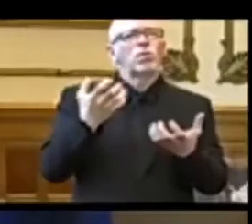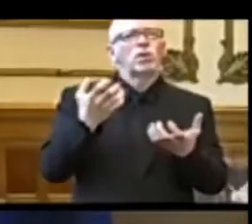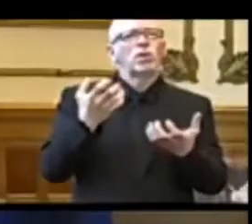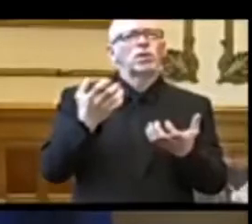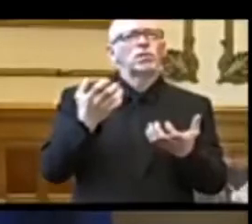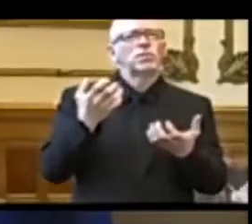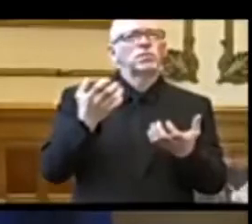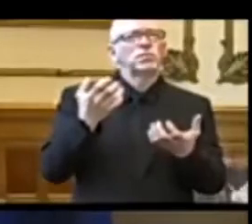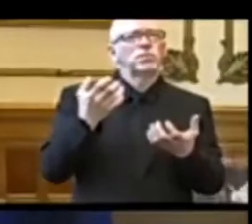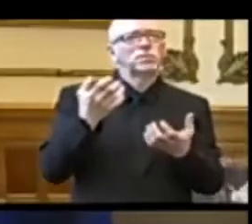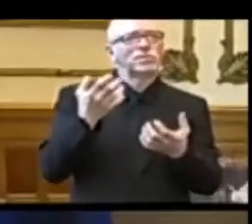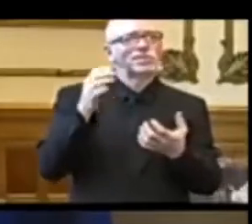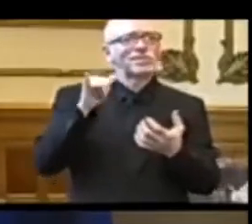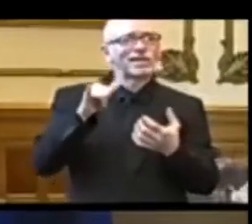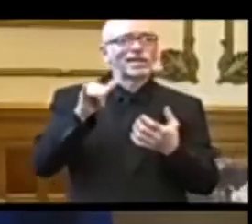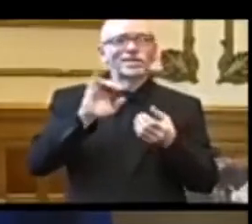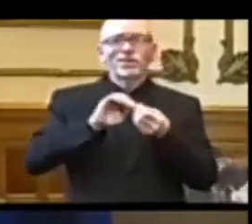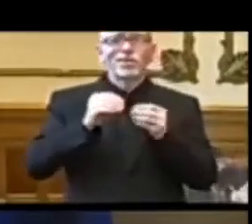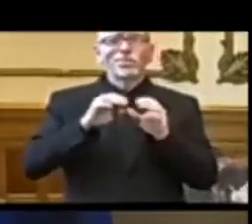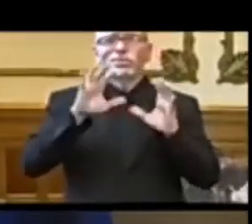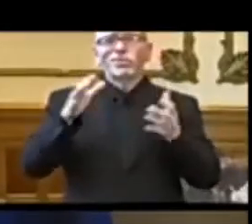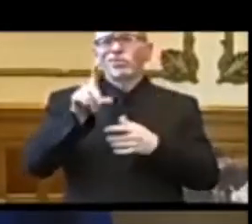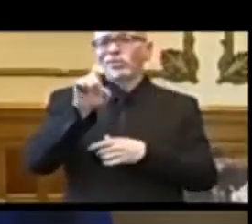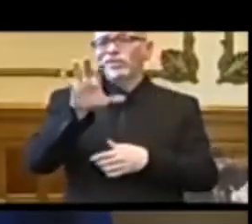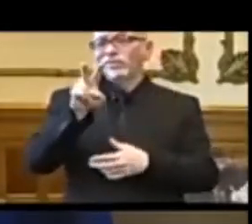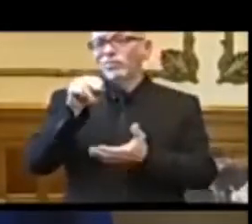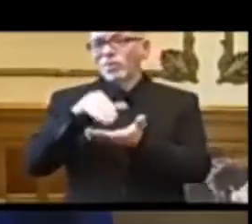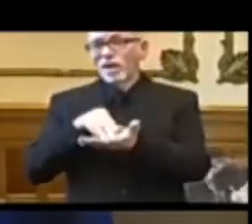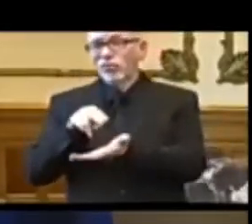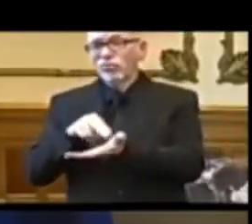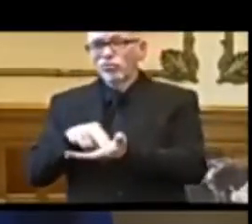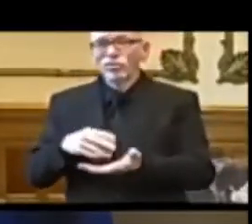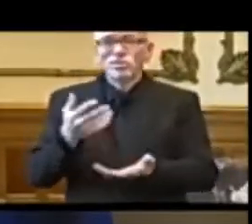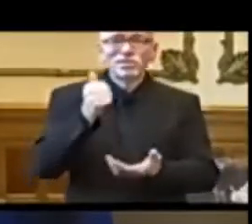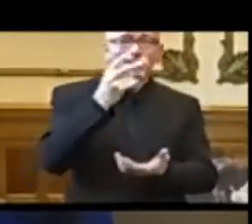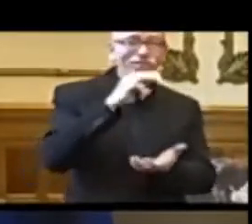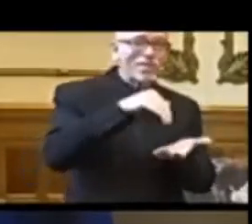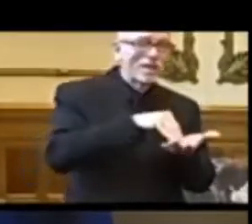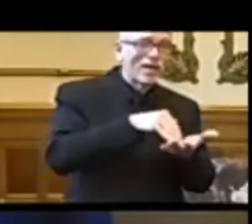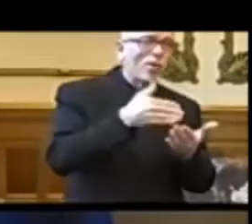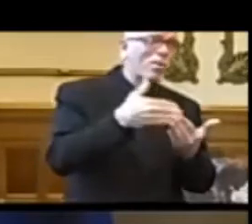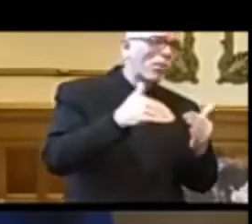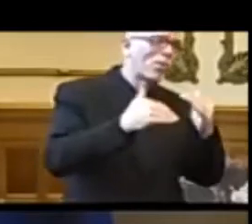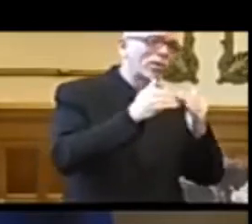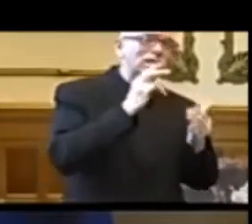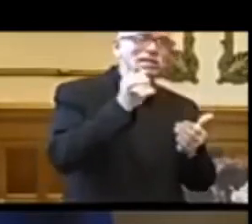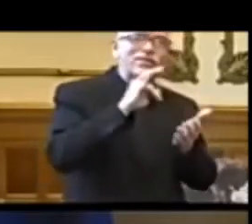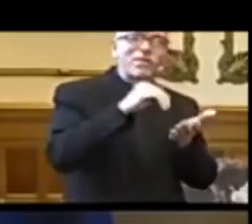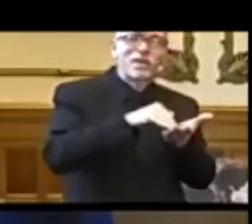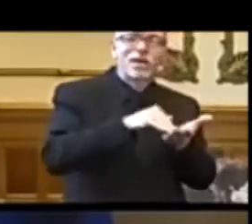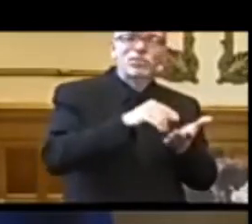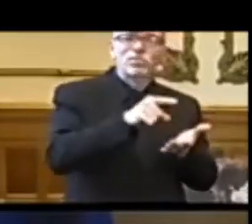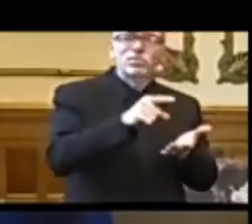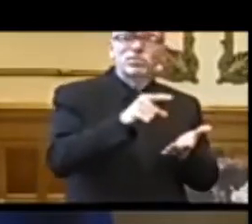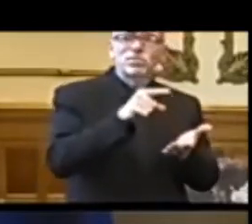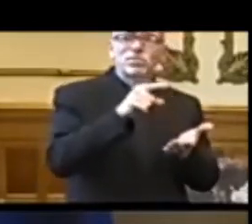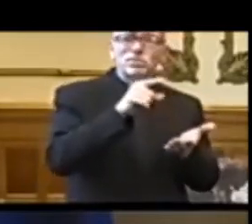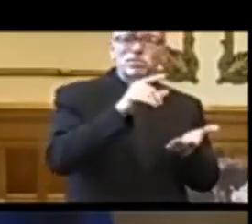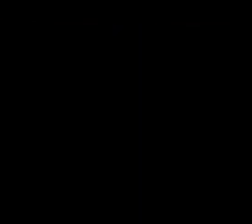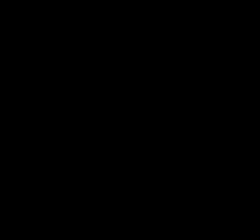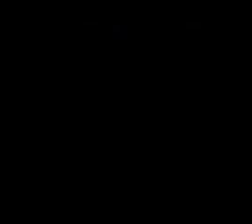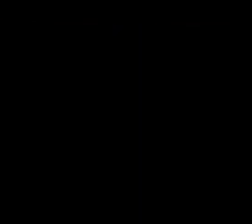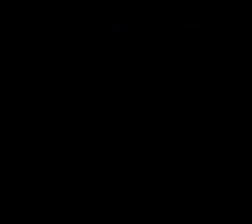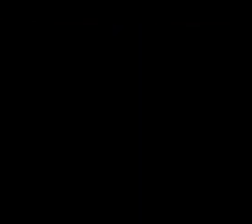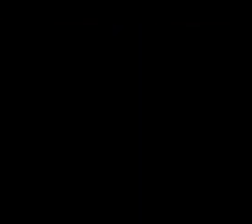out of that, number, 152,000 and almost 17,000, plus all those additional